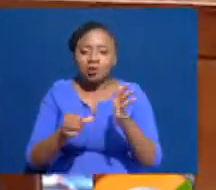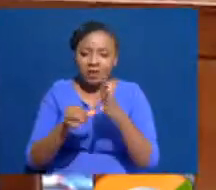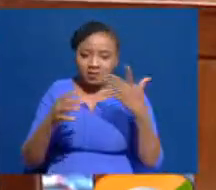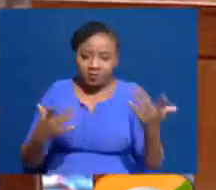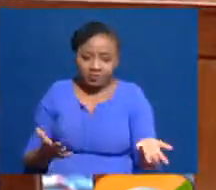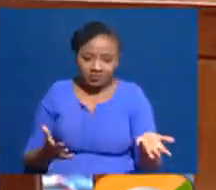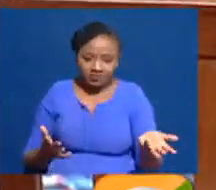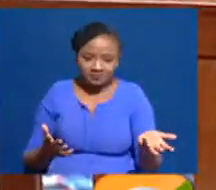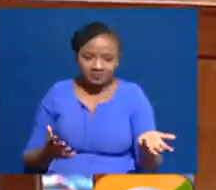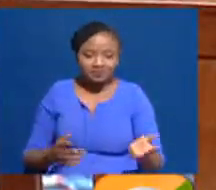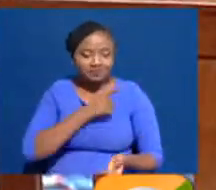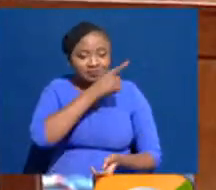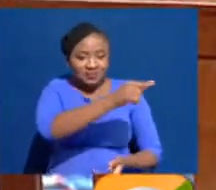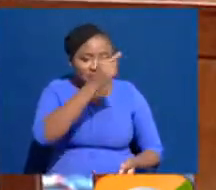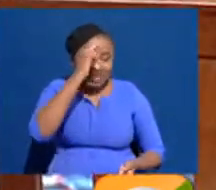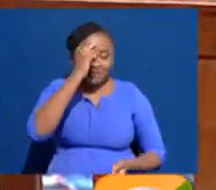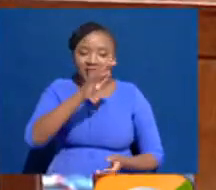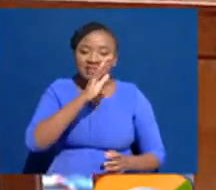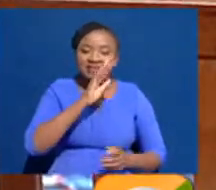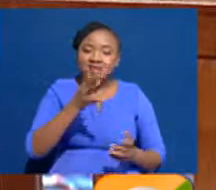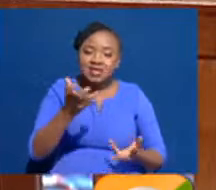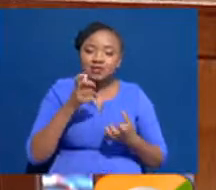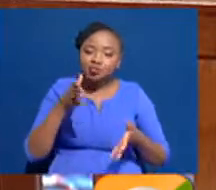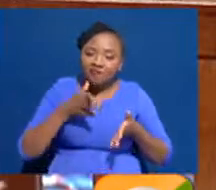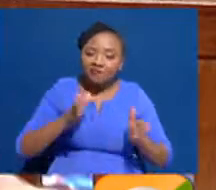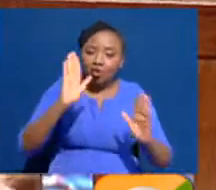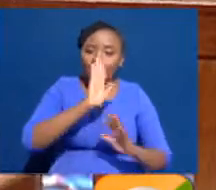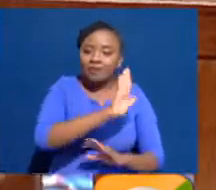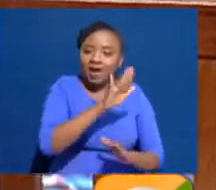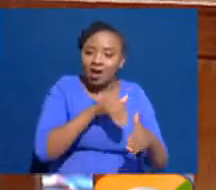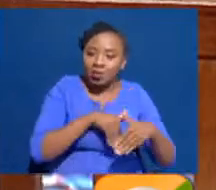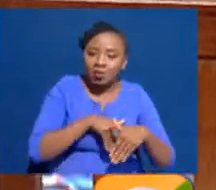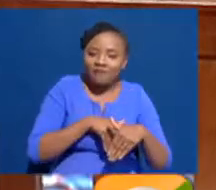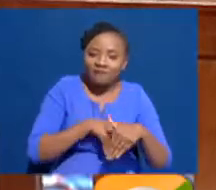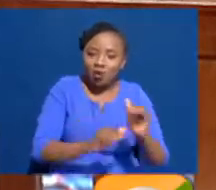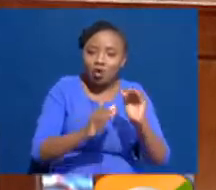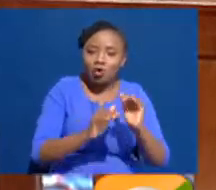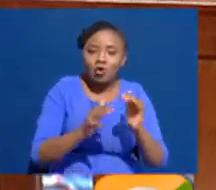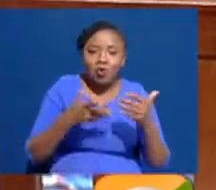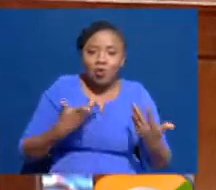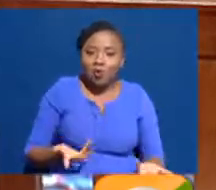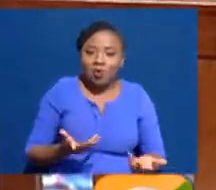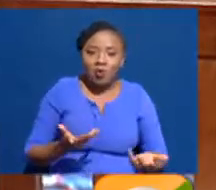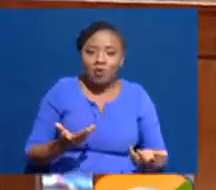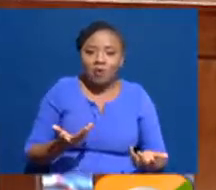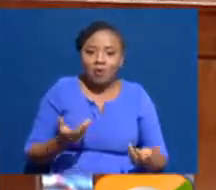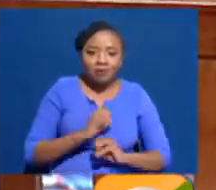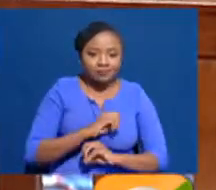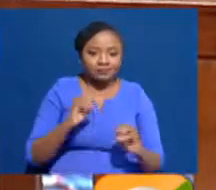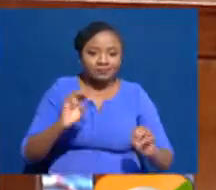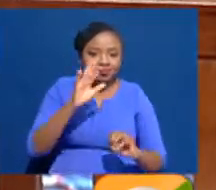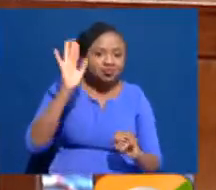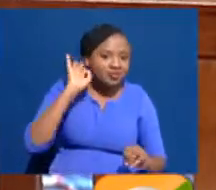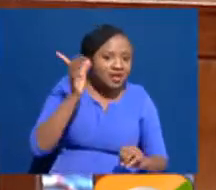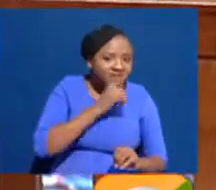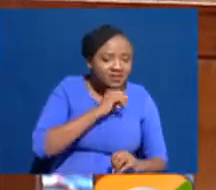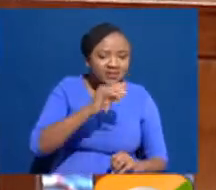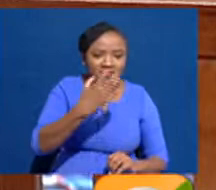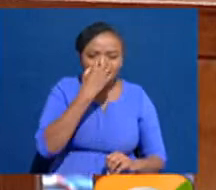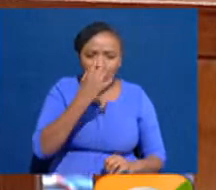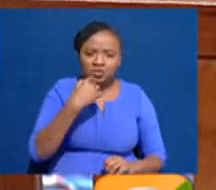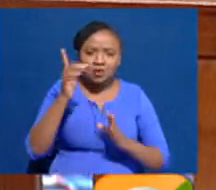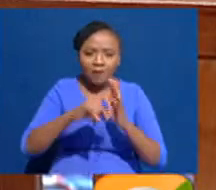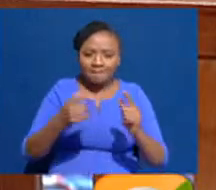either their way or the highway. So they say, you had Ruto saying, I will not allow anybody